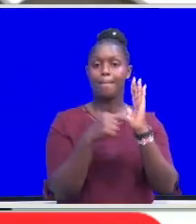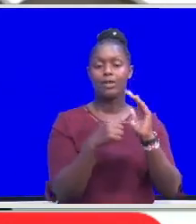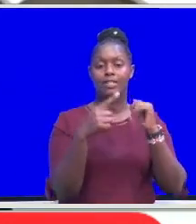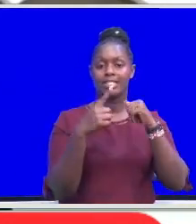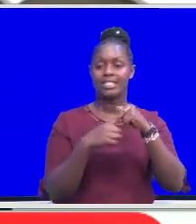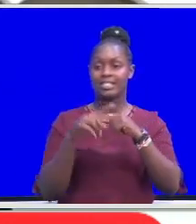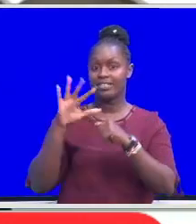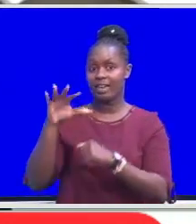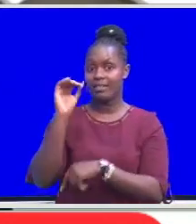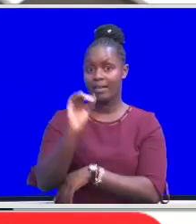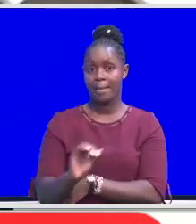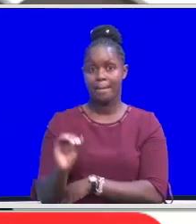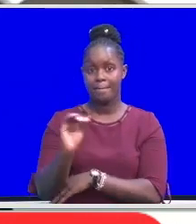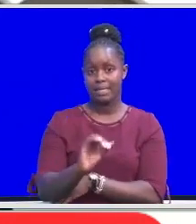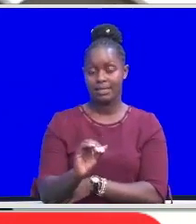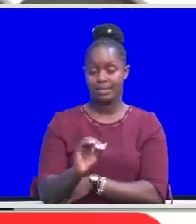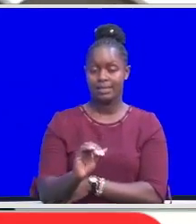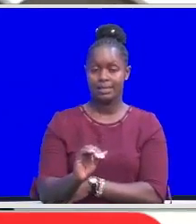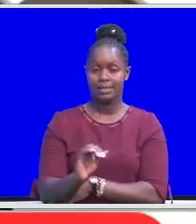10.65%